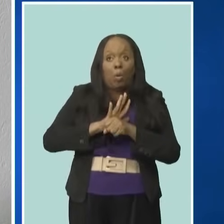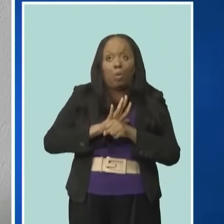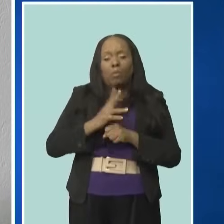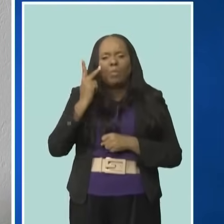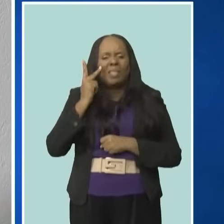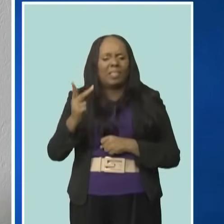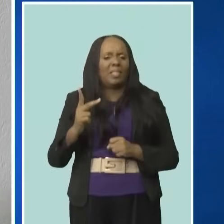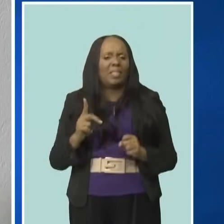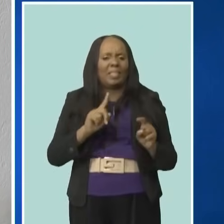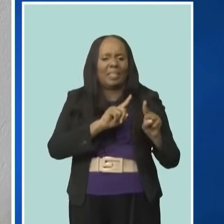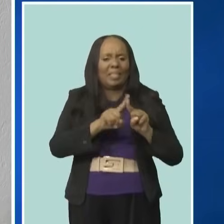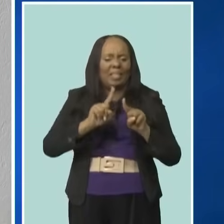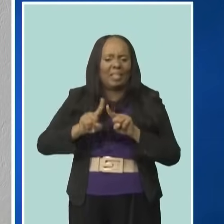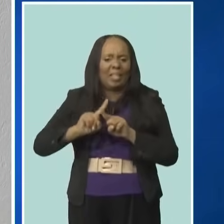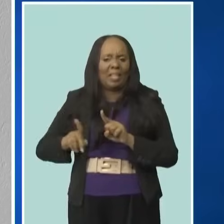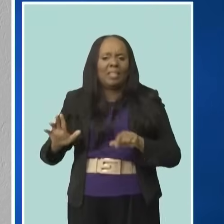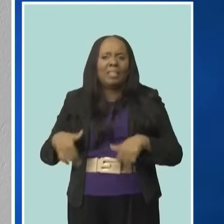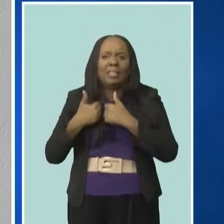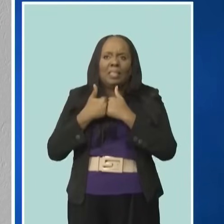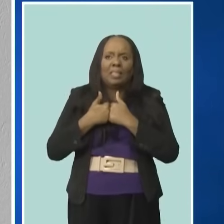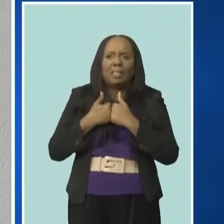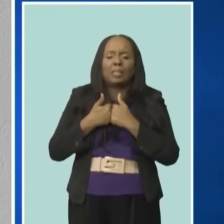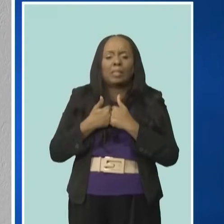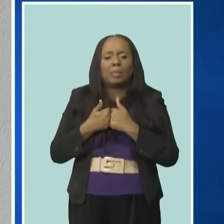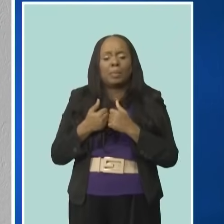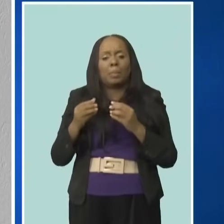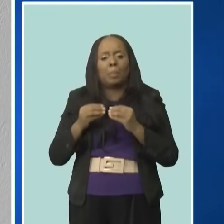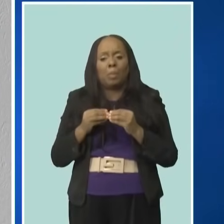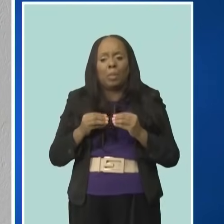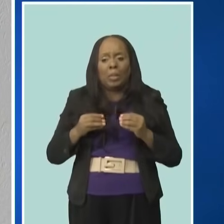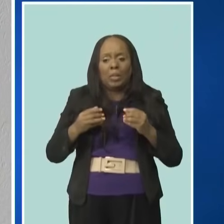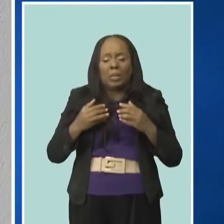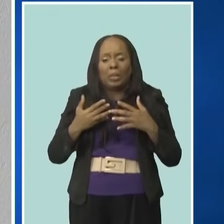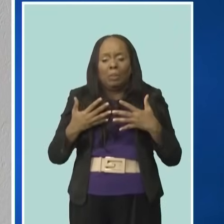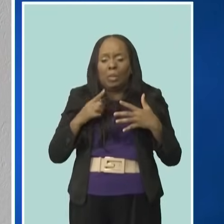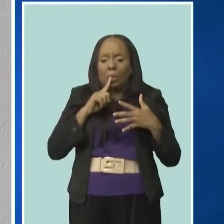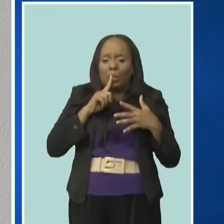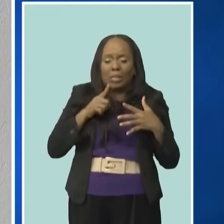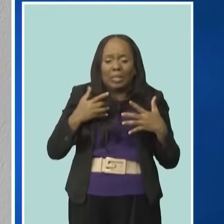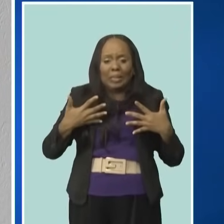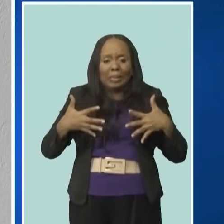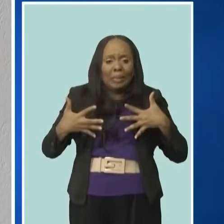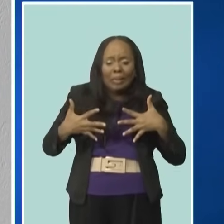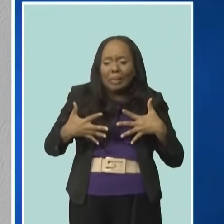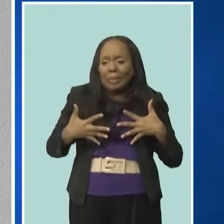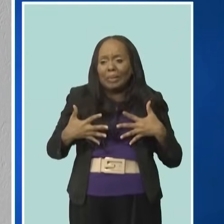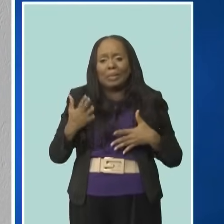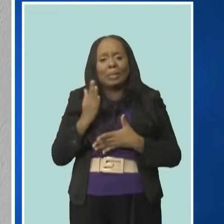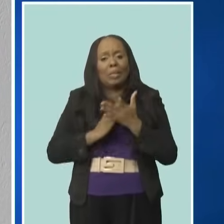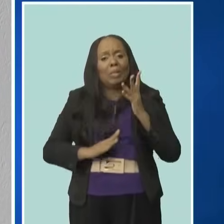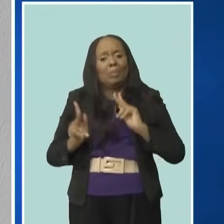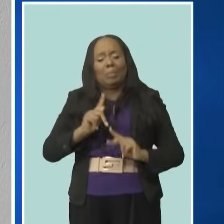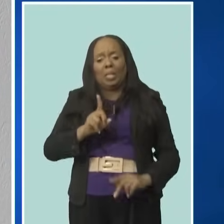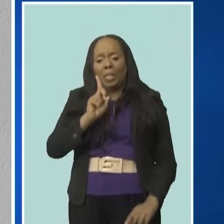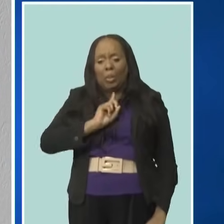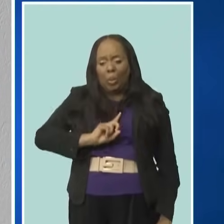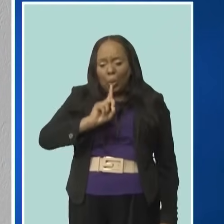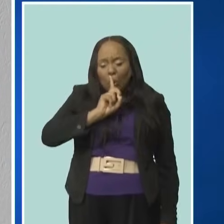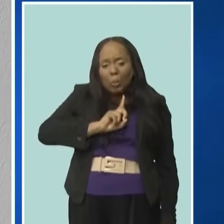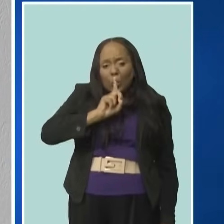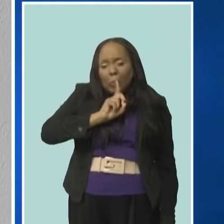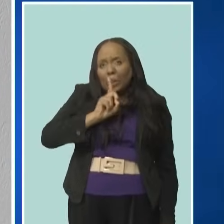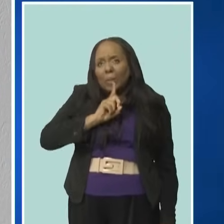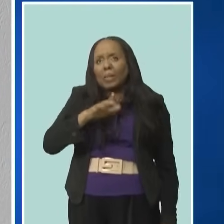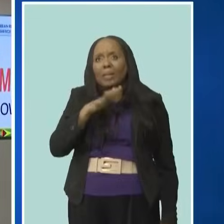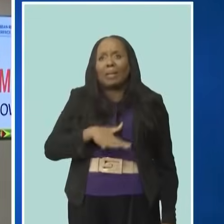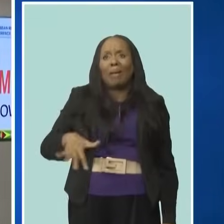challenges. With increases in anxiety, in loneliness, and academic stress reported across the entire